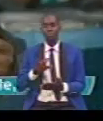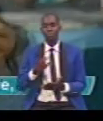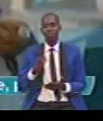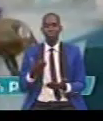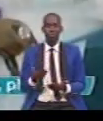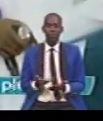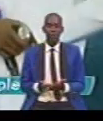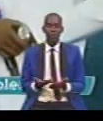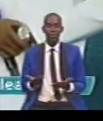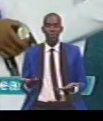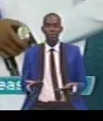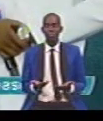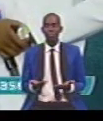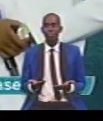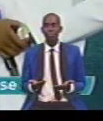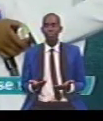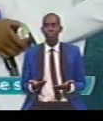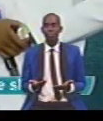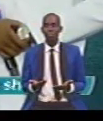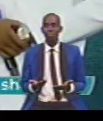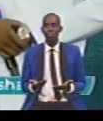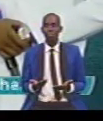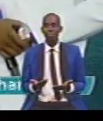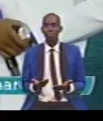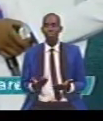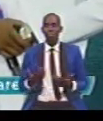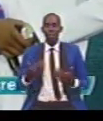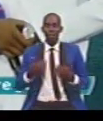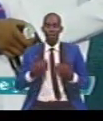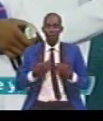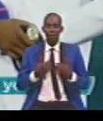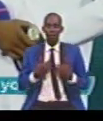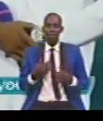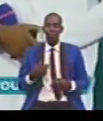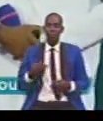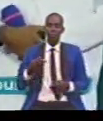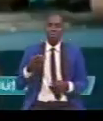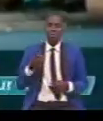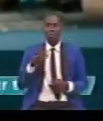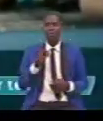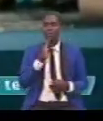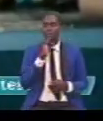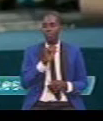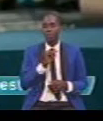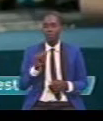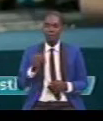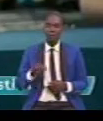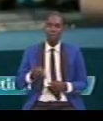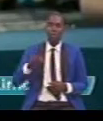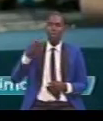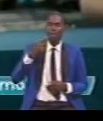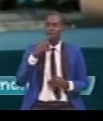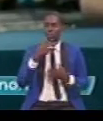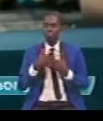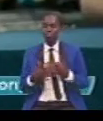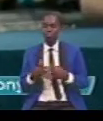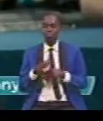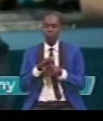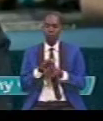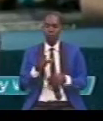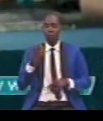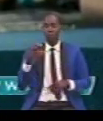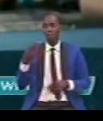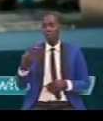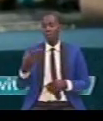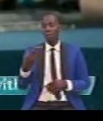I came here, I'm a very well-known hypertensive patient. And then when I came here,